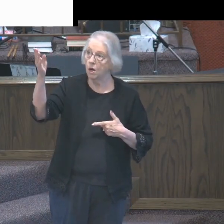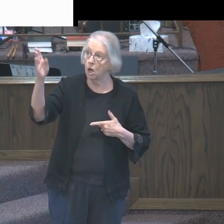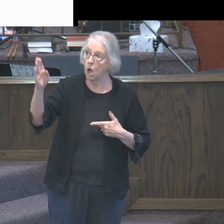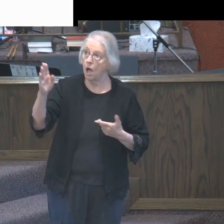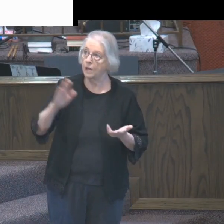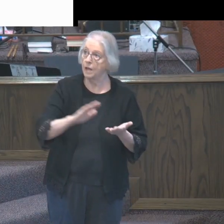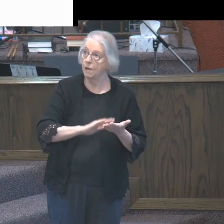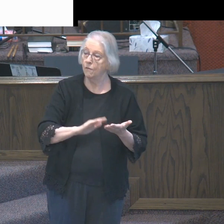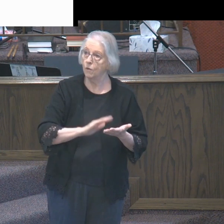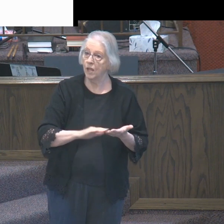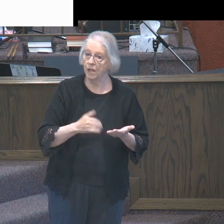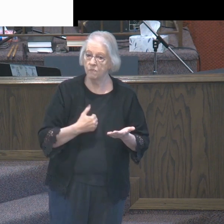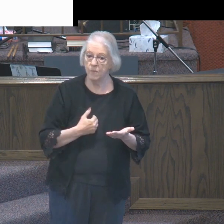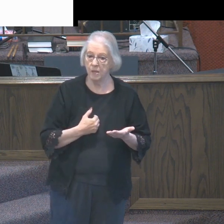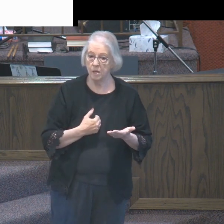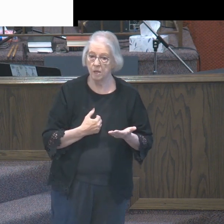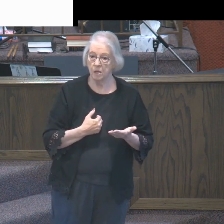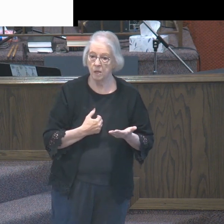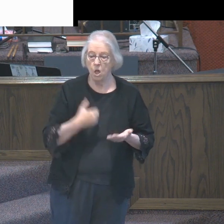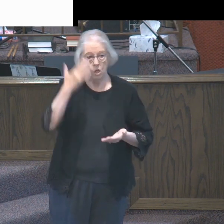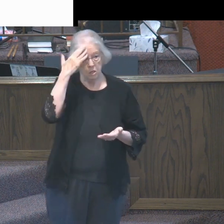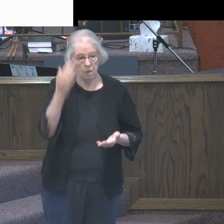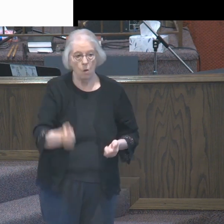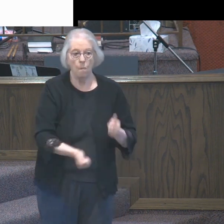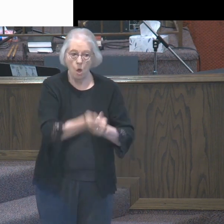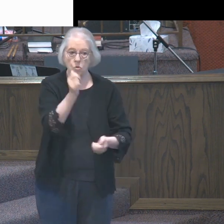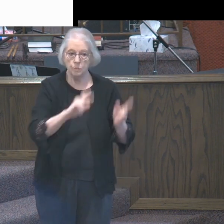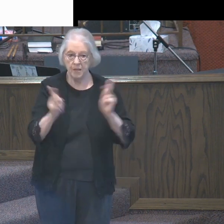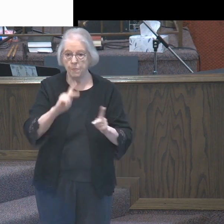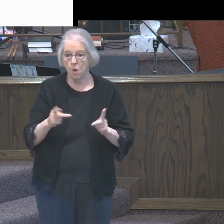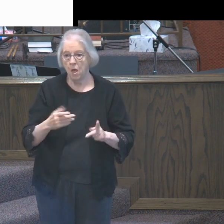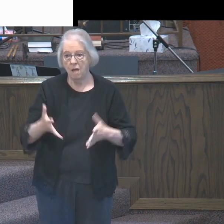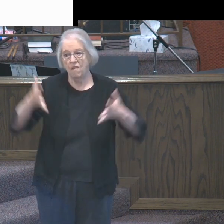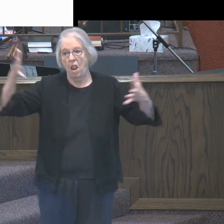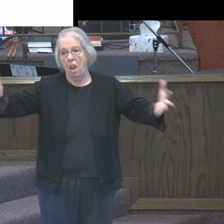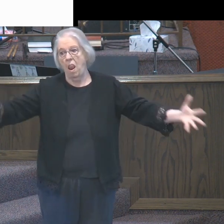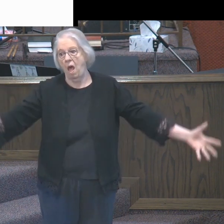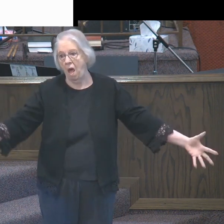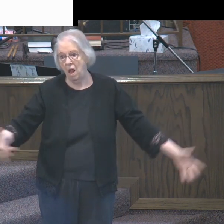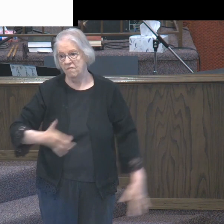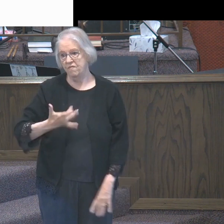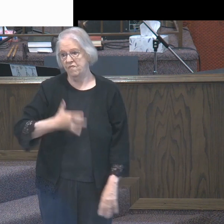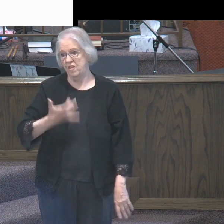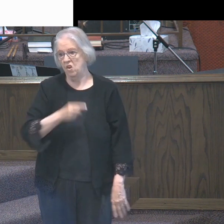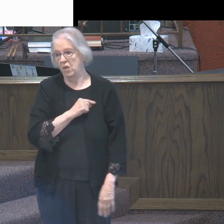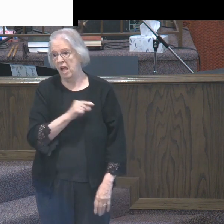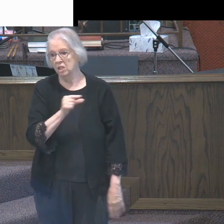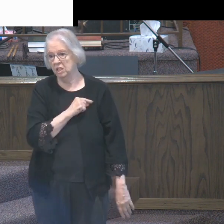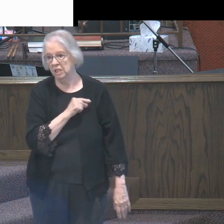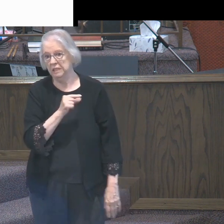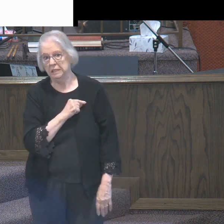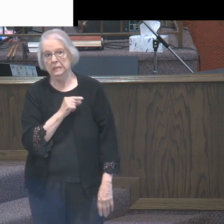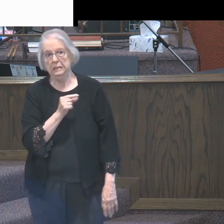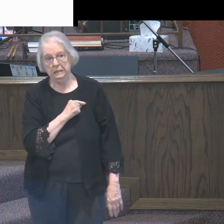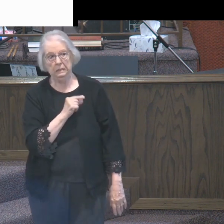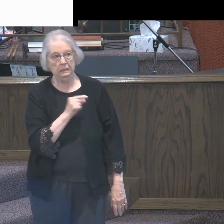there are some other things that I believe about God that are not so easy to talk about as it relates to the gospel. Because I believe